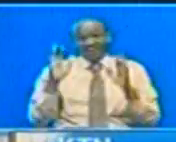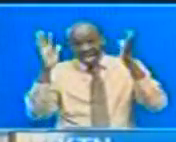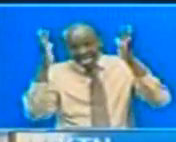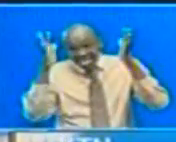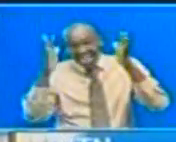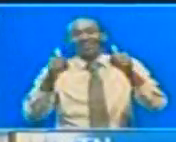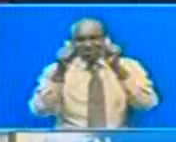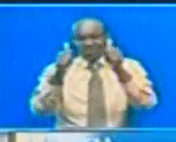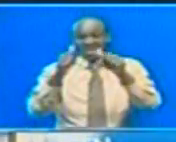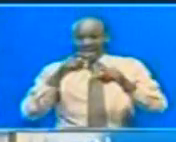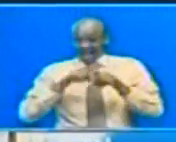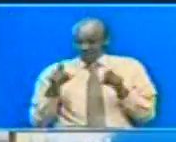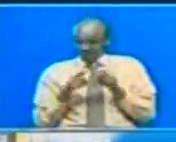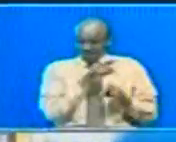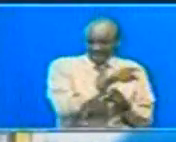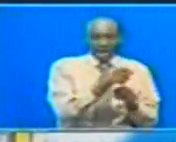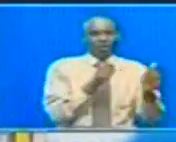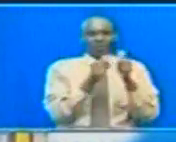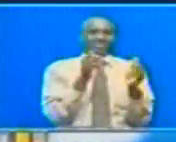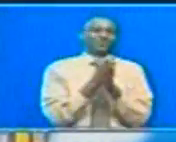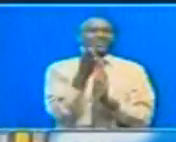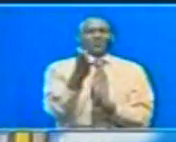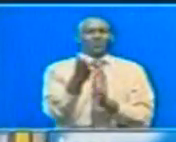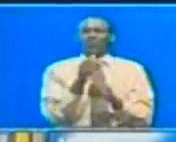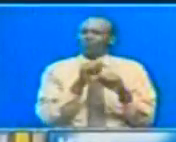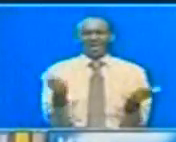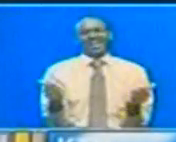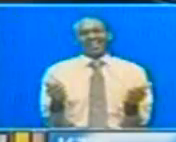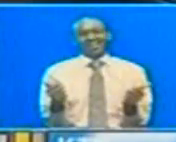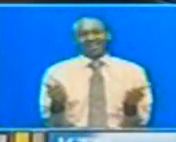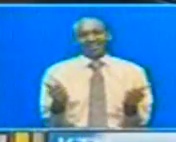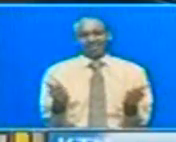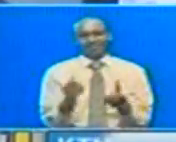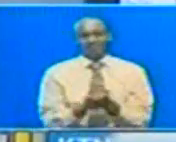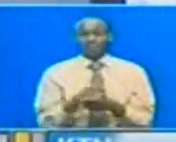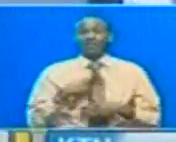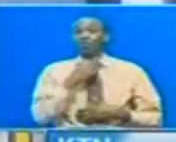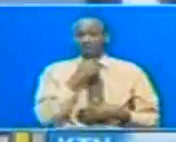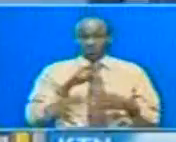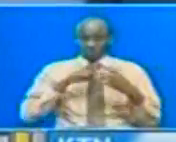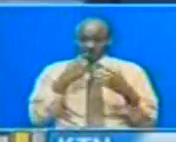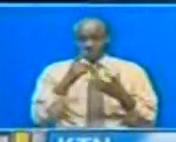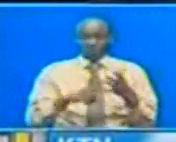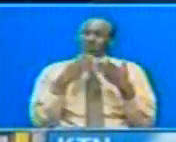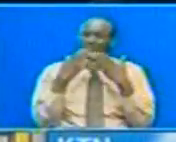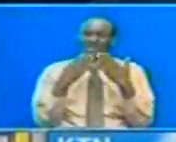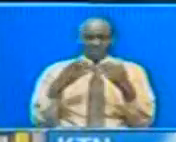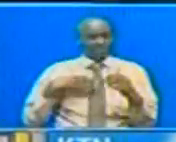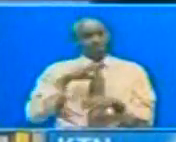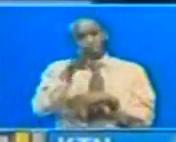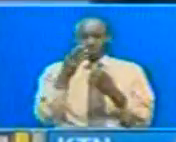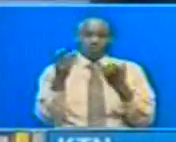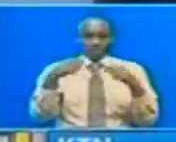congratulate you on the one hand and be your competitor on the other. I would like to begin by thanking everybody for being here.